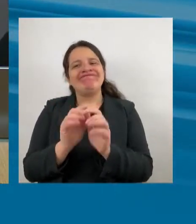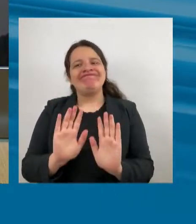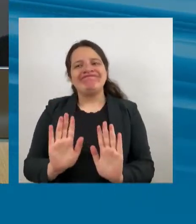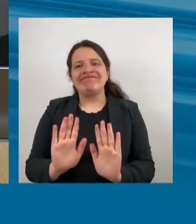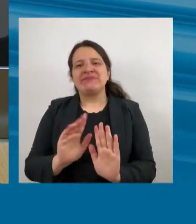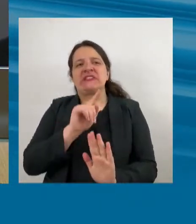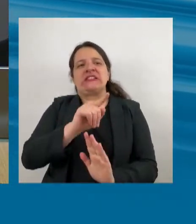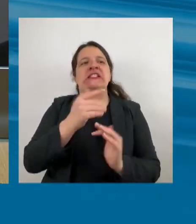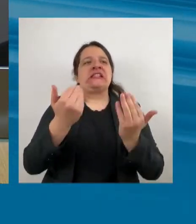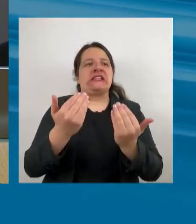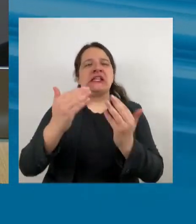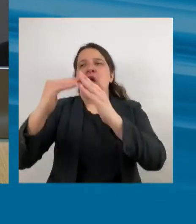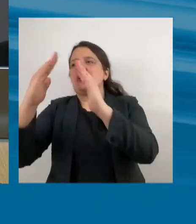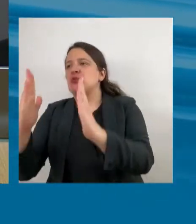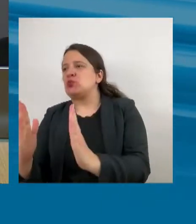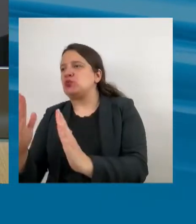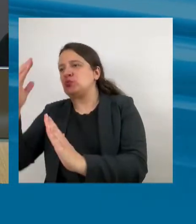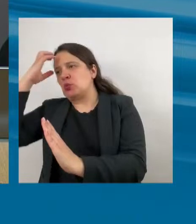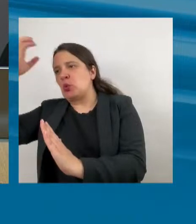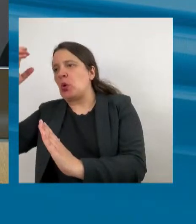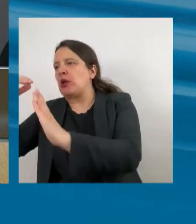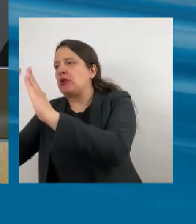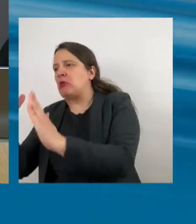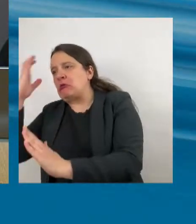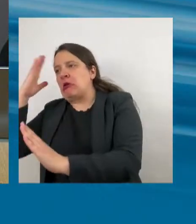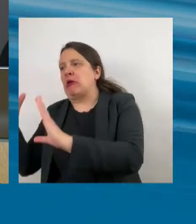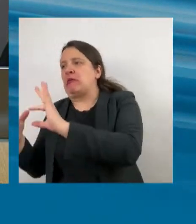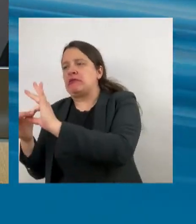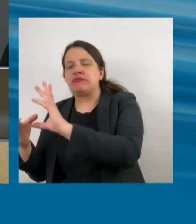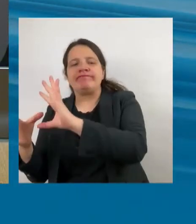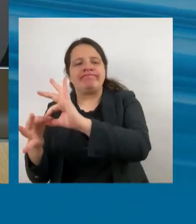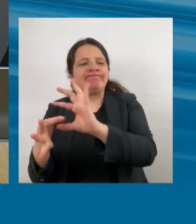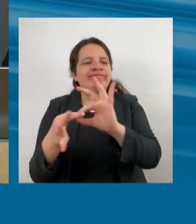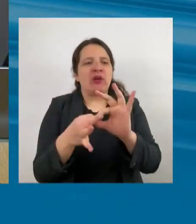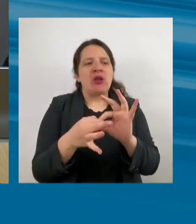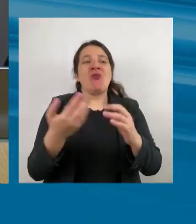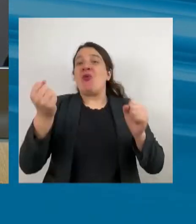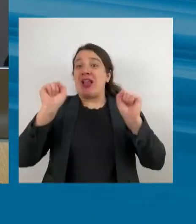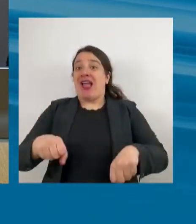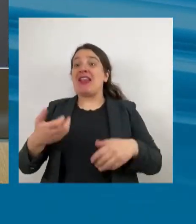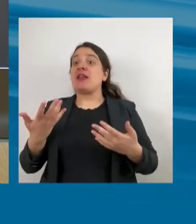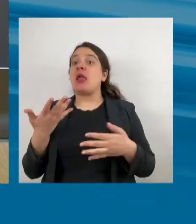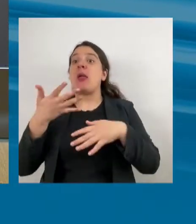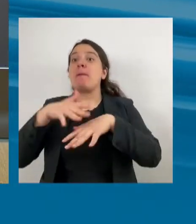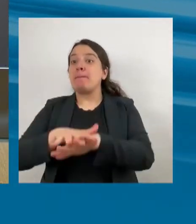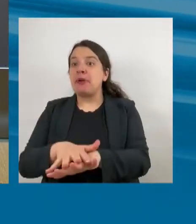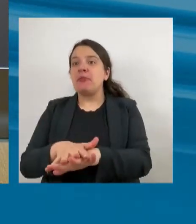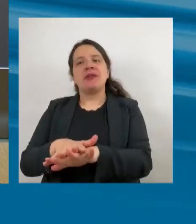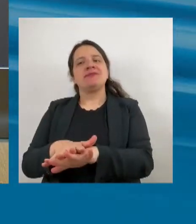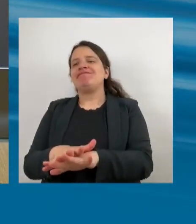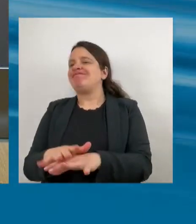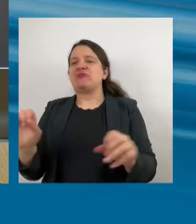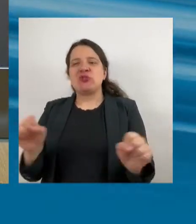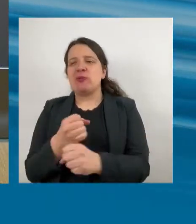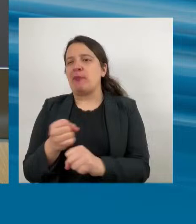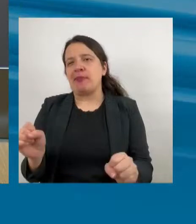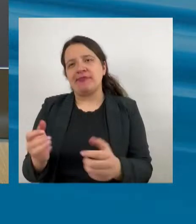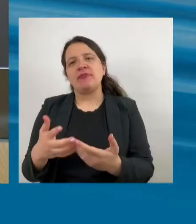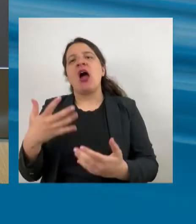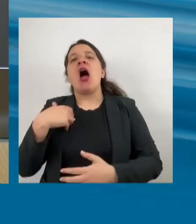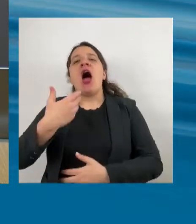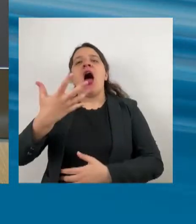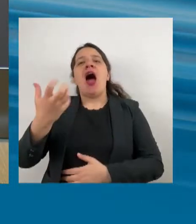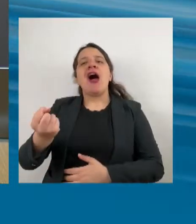were never meant to do these things. We have situations where a lot of international organizations or multilaterals may say, you need to create